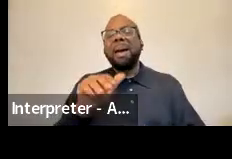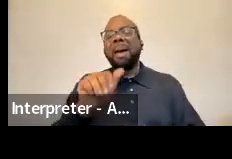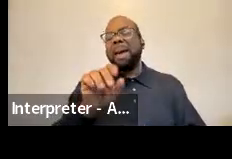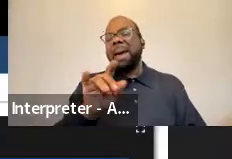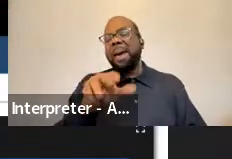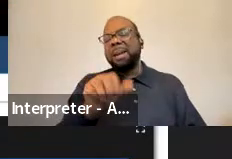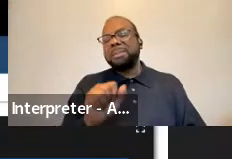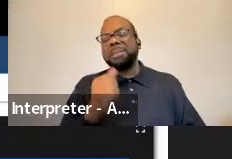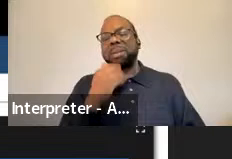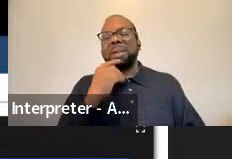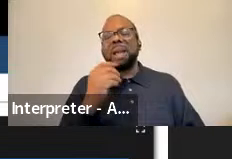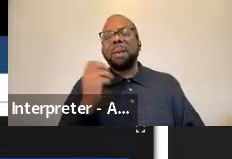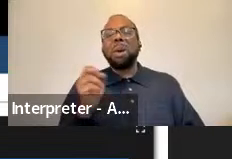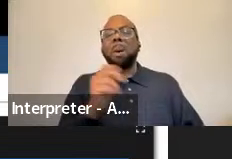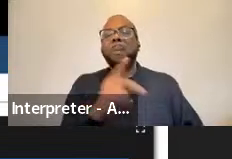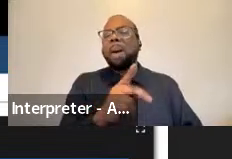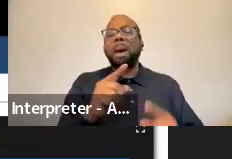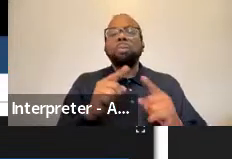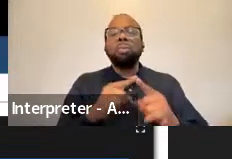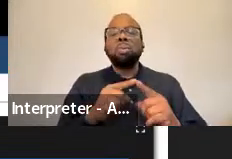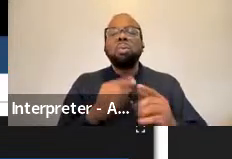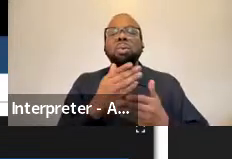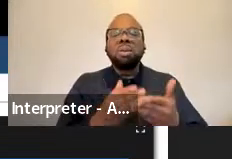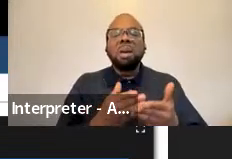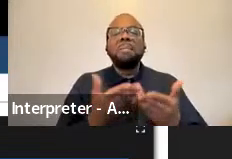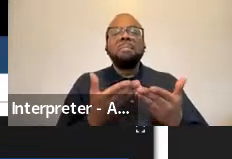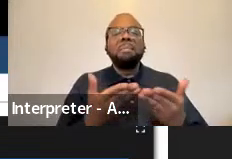deck, we'll go back into some of the materials.